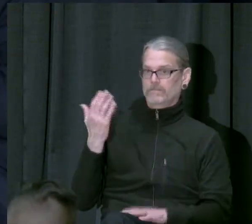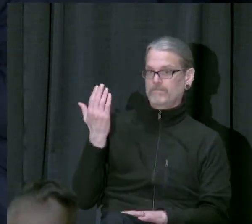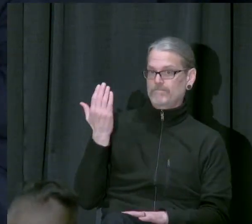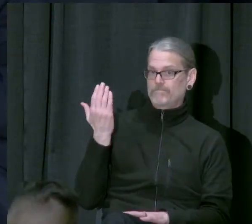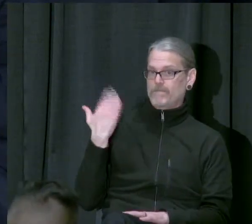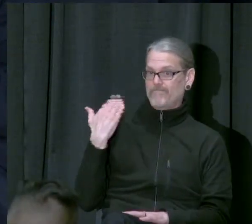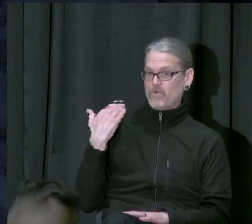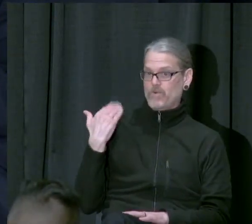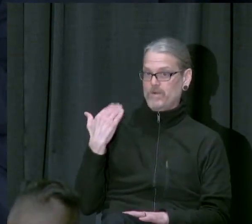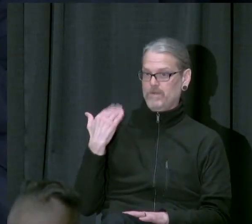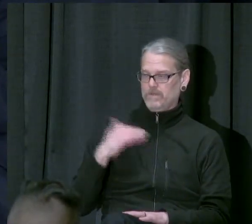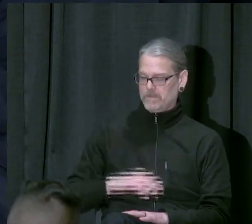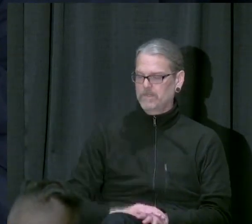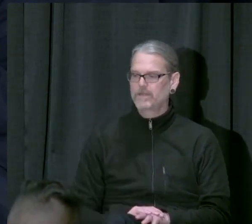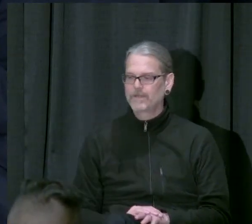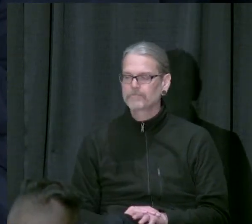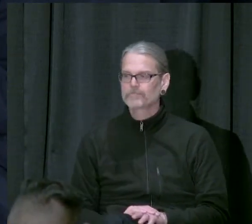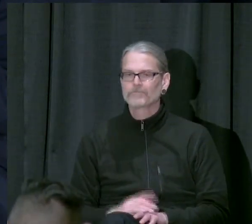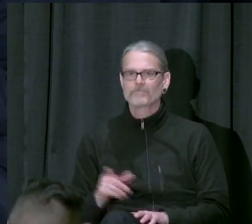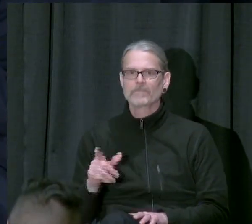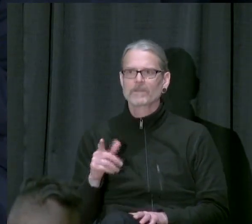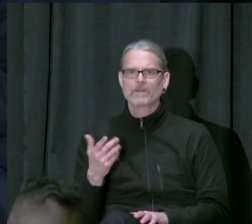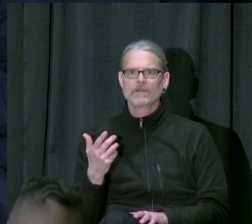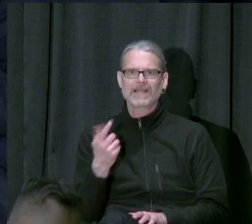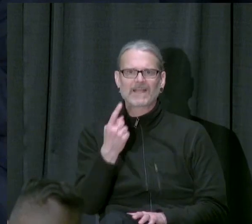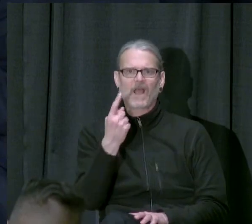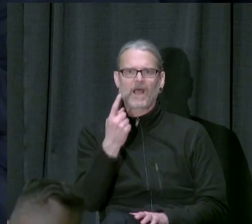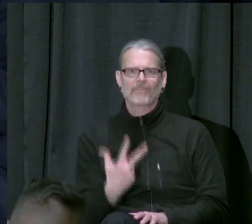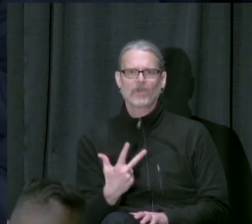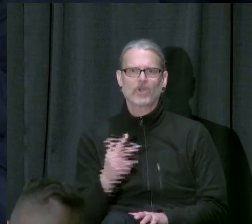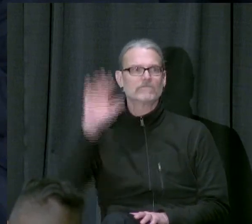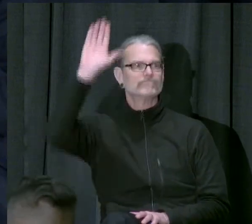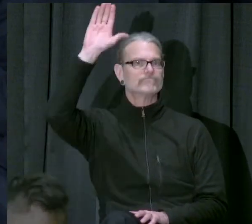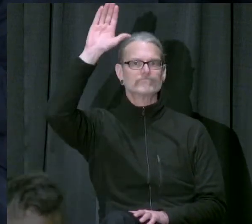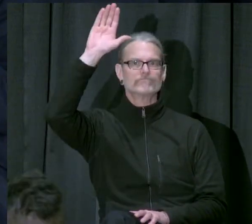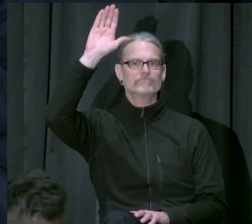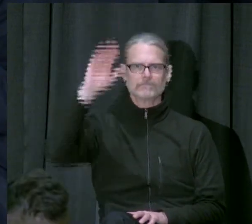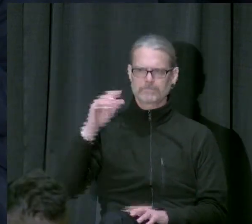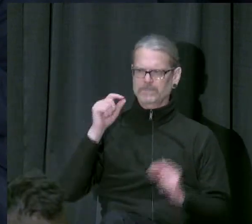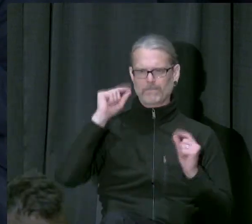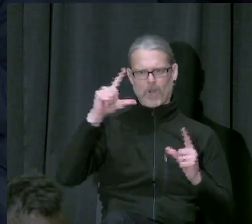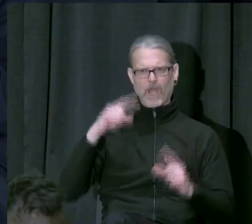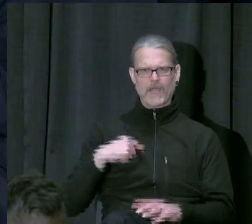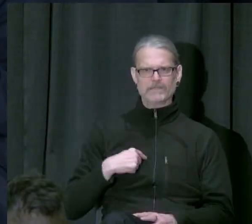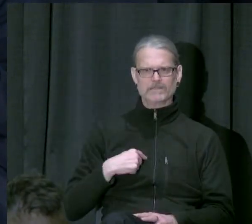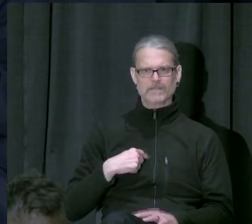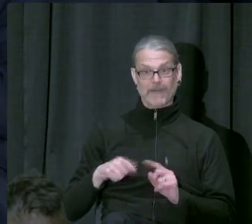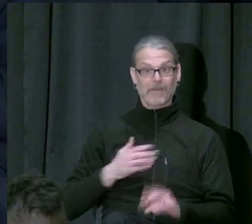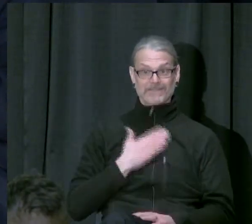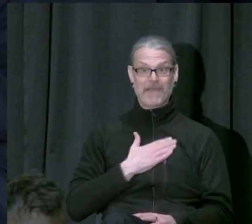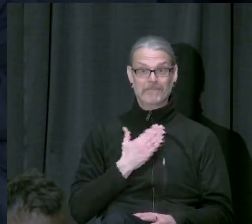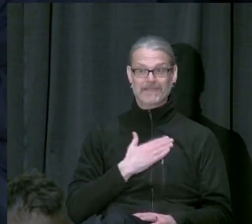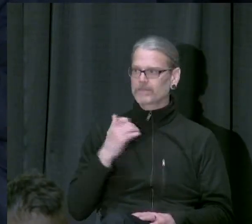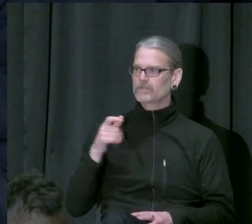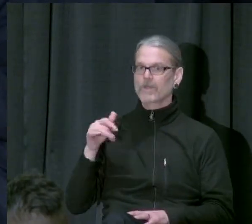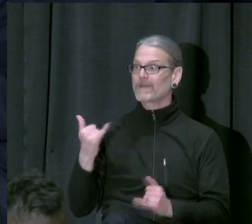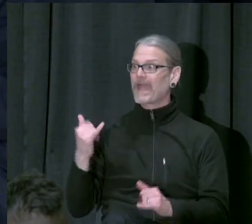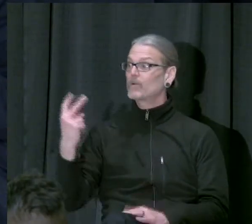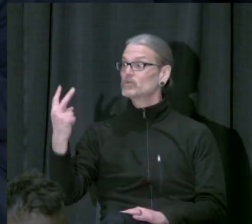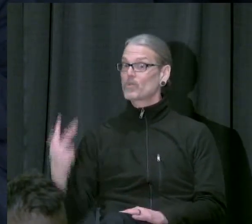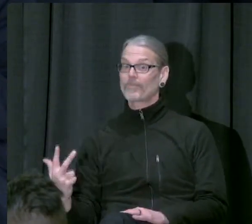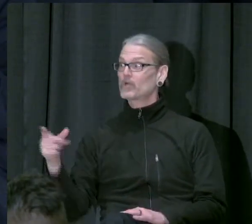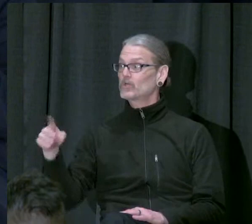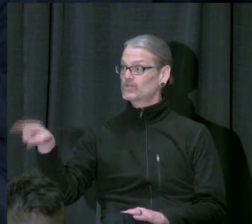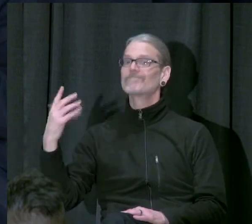to working on this project? And only about a third of the hands went up. I was surprised, but I was very happy because I thought, okay, now I've got the other 2/3 have